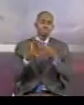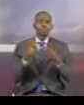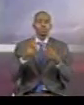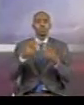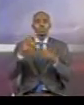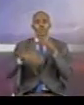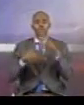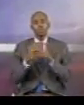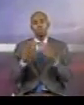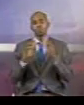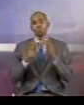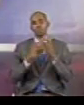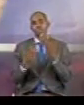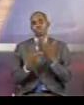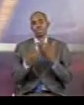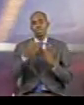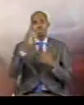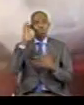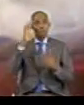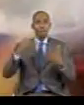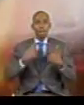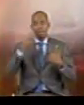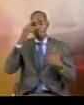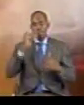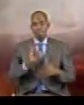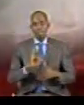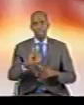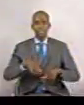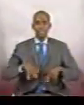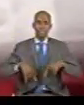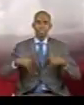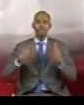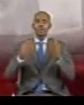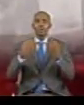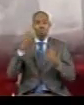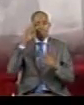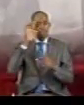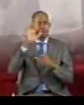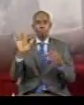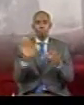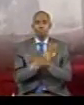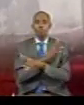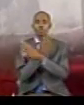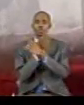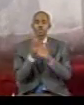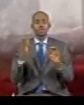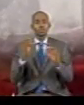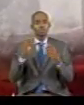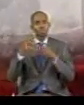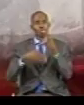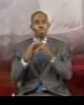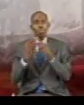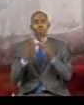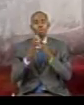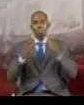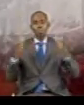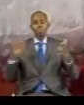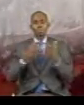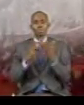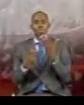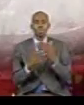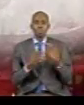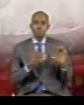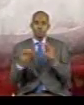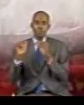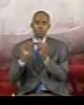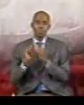have everlasting life. Come for your full redemption Global Crusade. March with us. It's